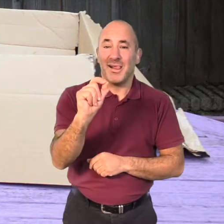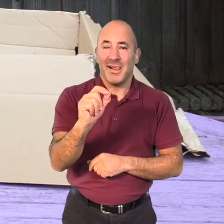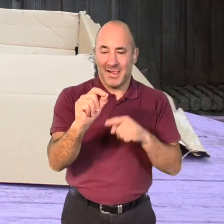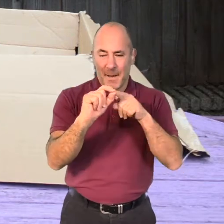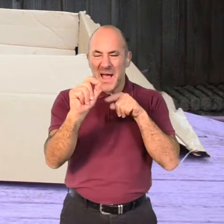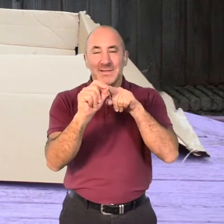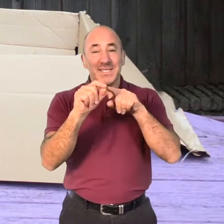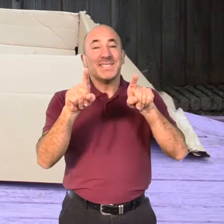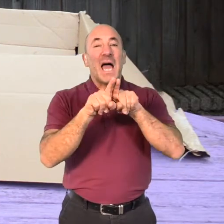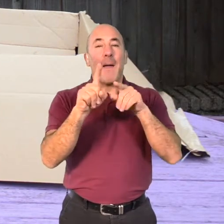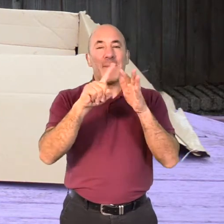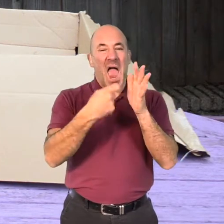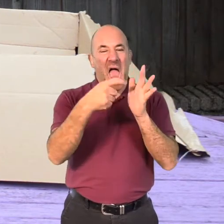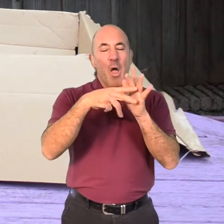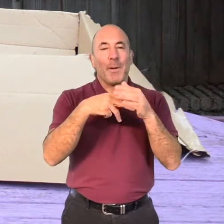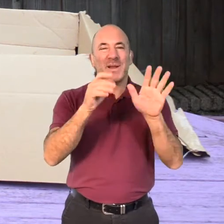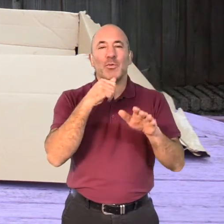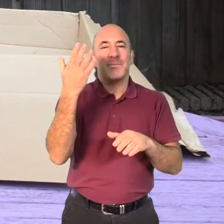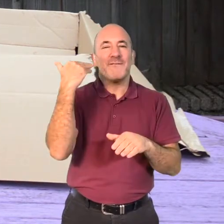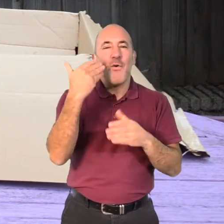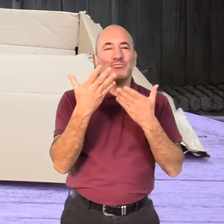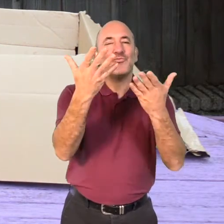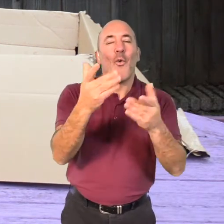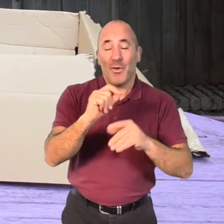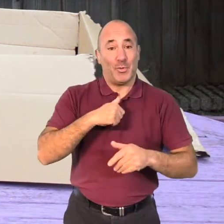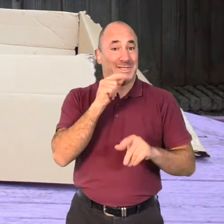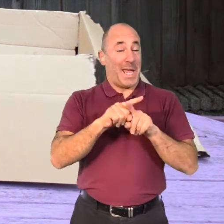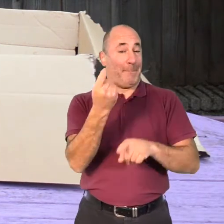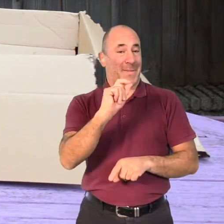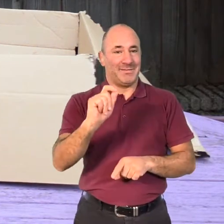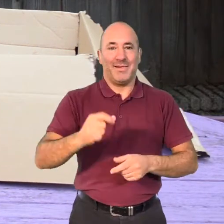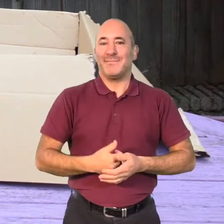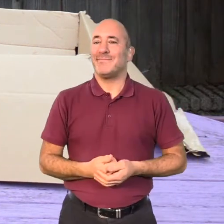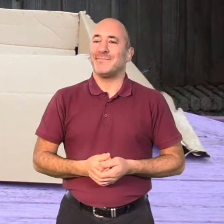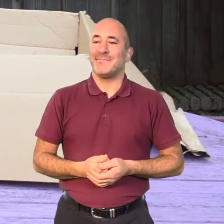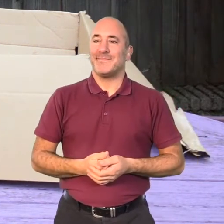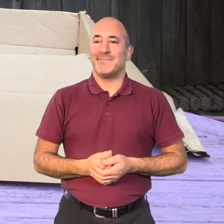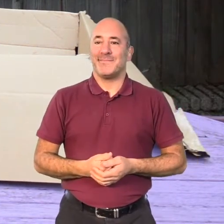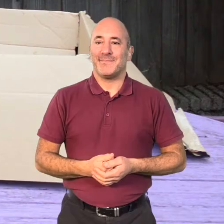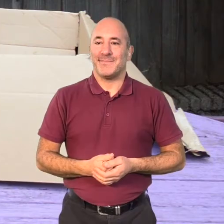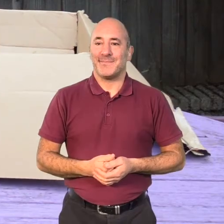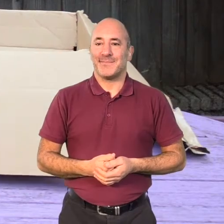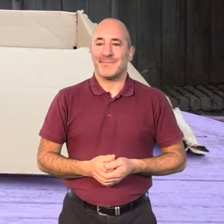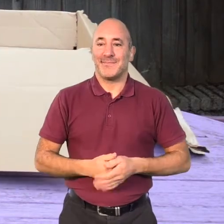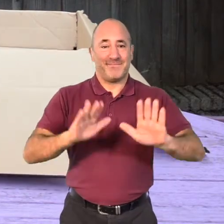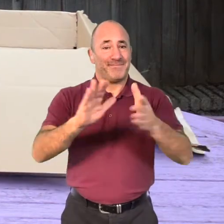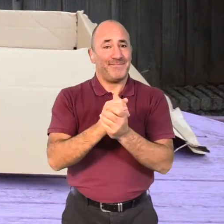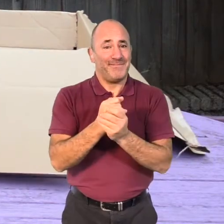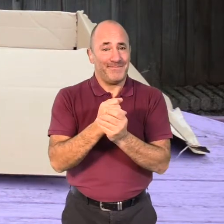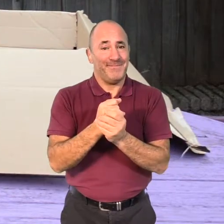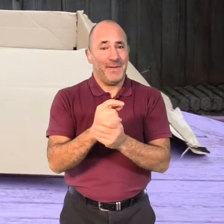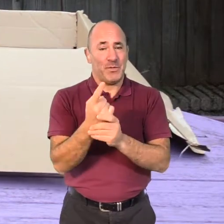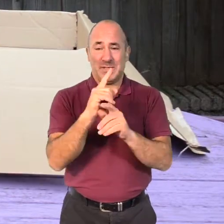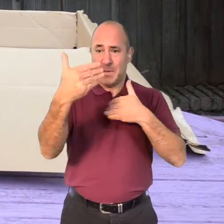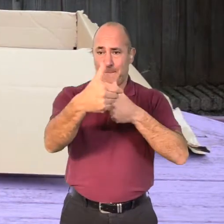pencil. I'm using the small pencil Erin was using before. So,